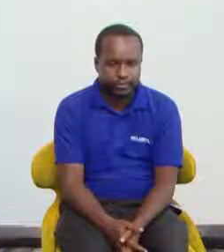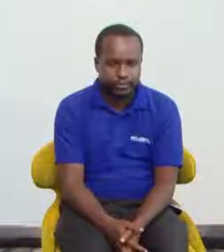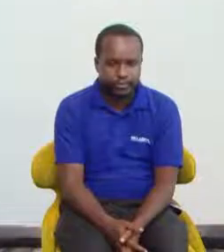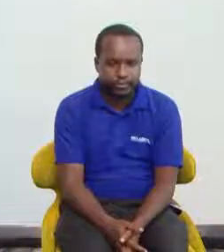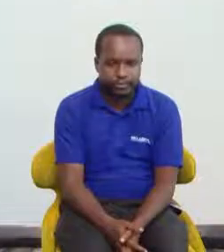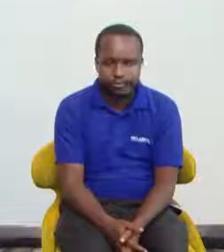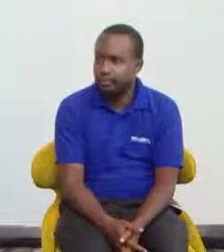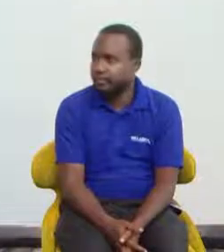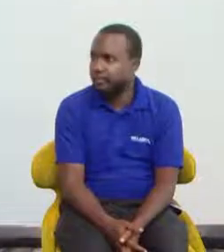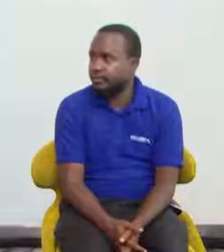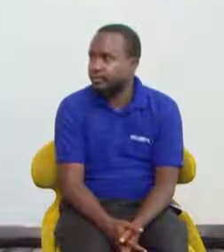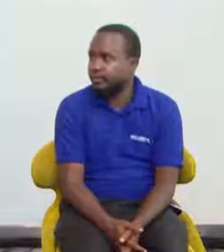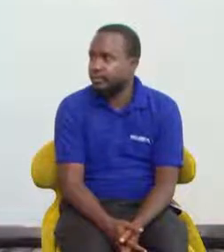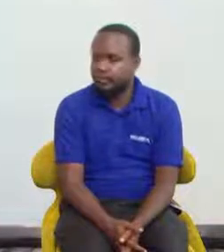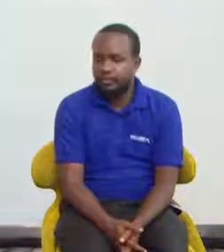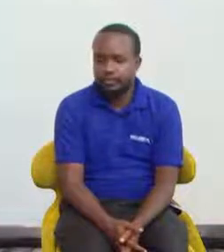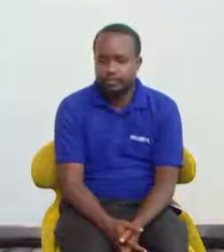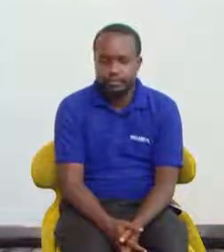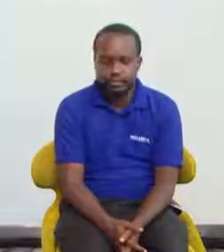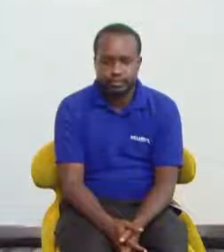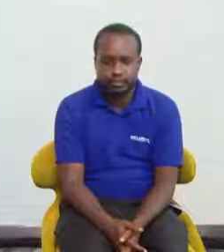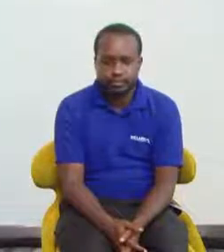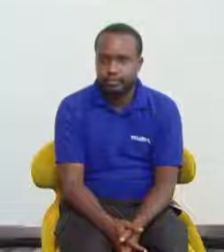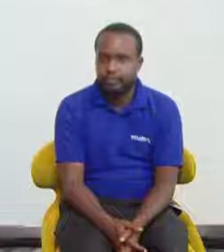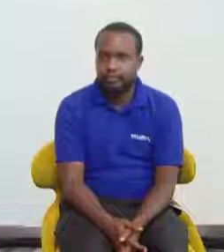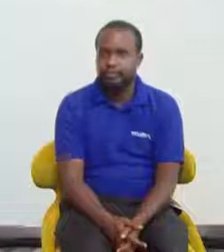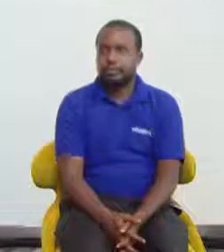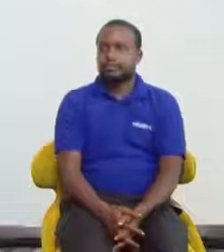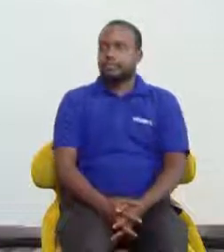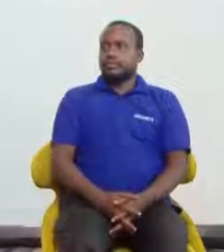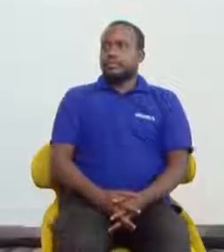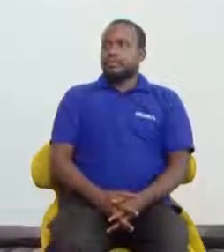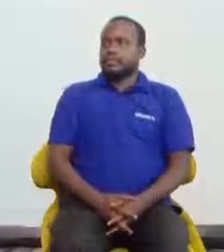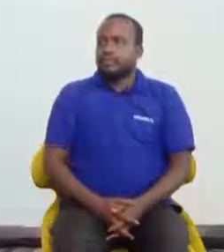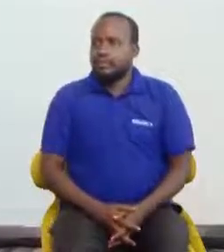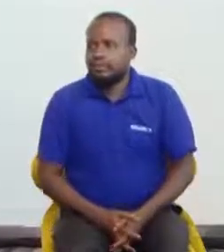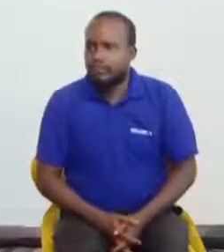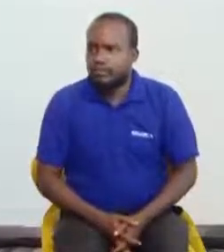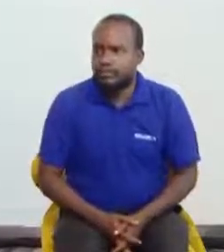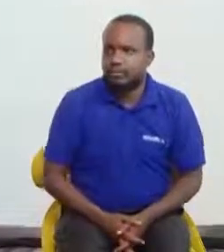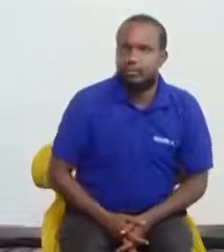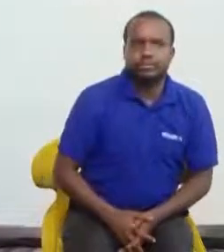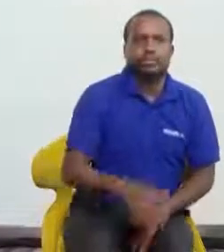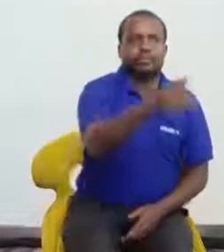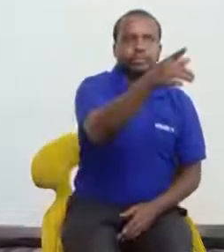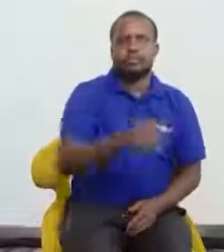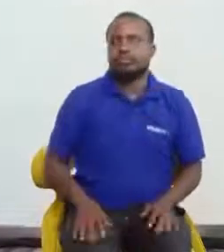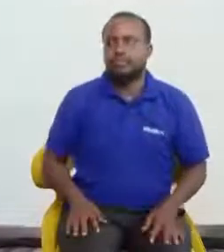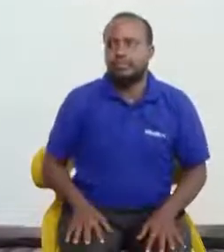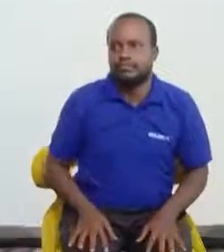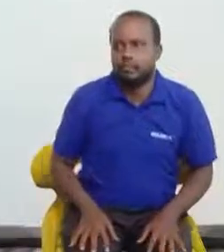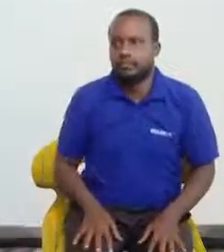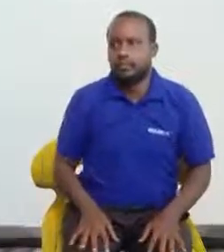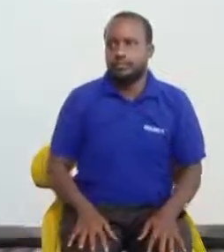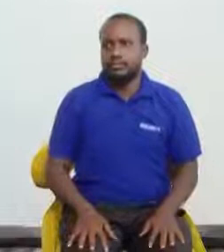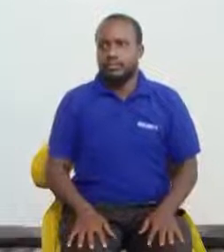Theo is going to give an introduction on inclusive education. But remember, over the last 2 years, there's been a huge shift towards digital